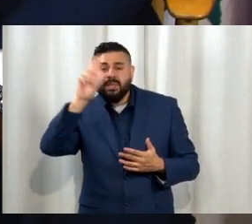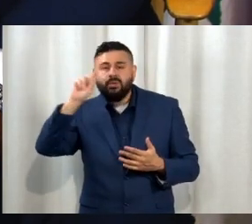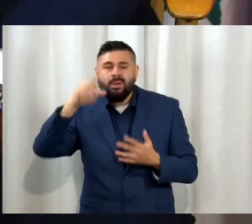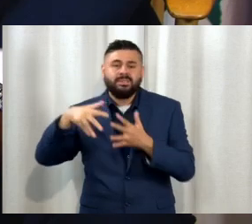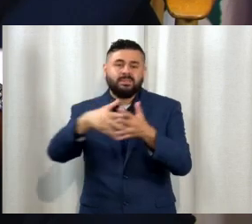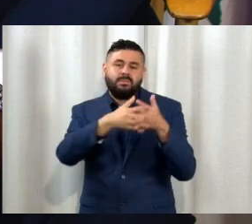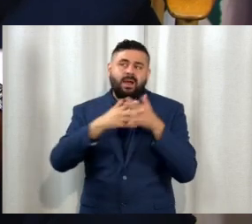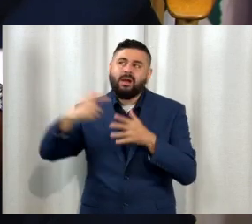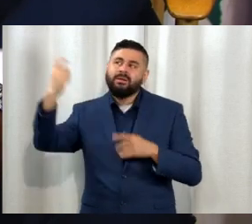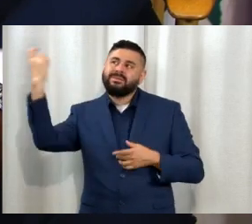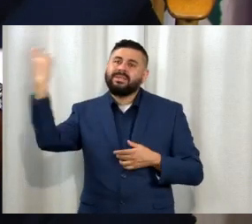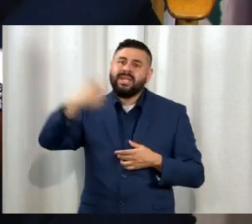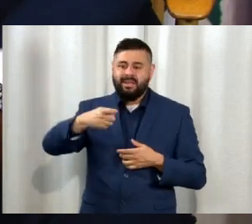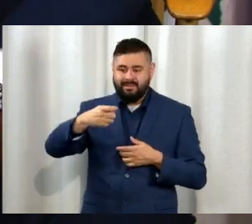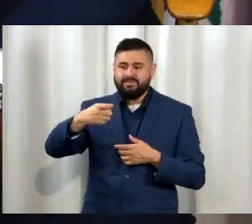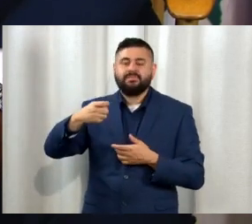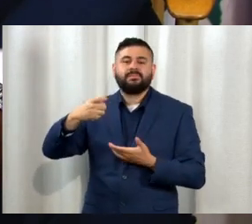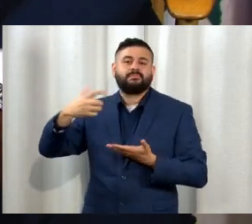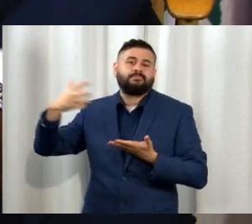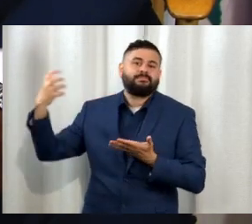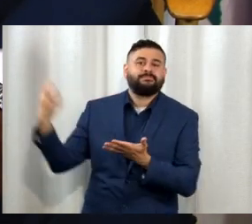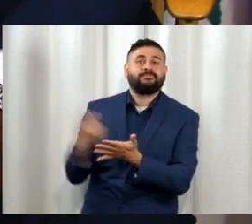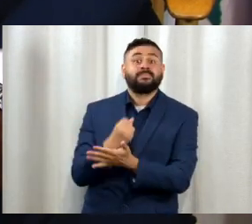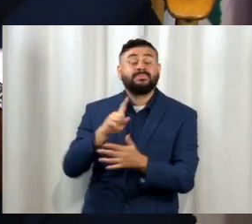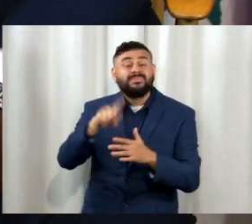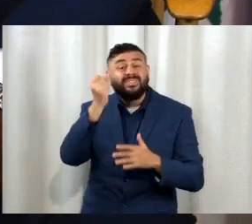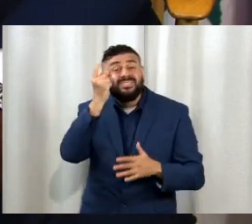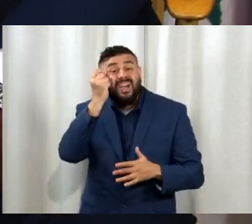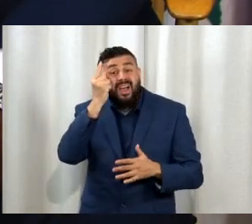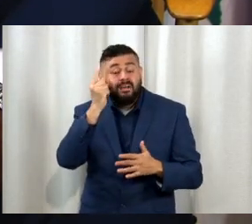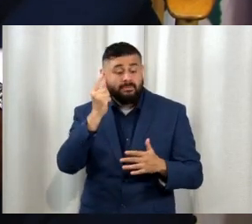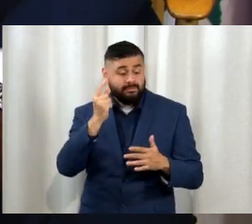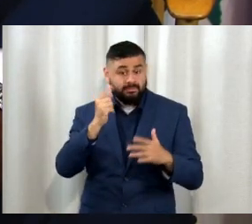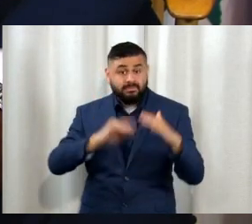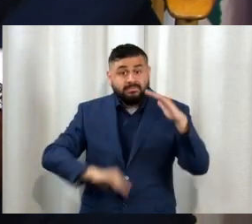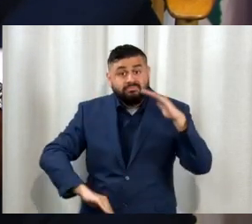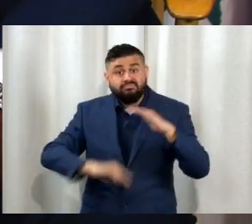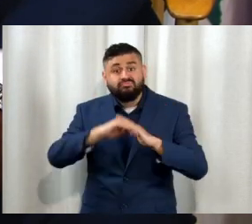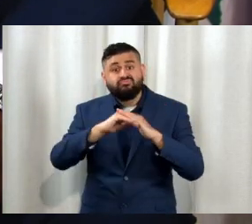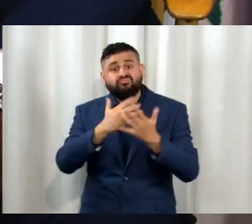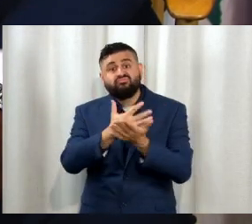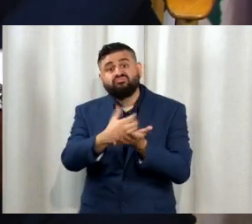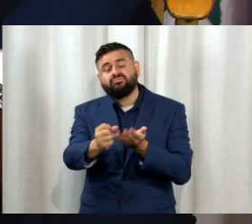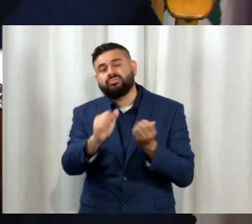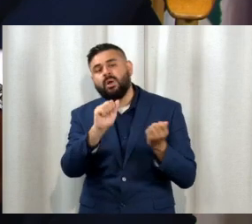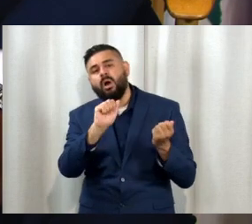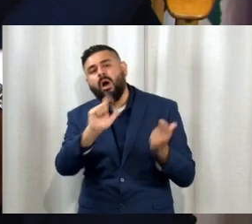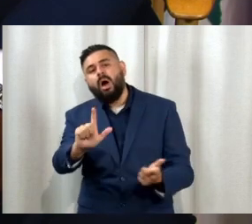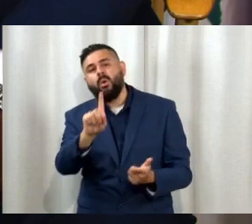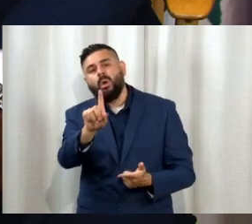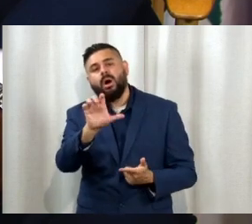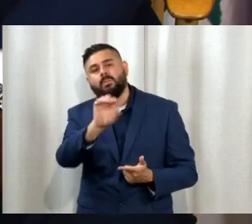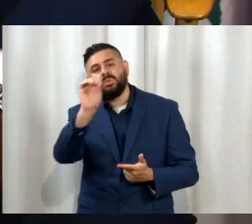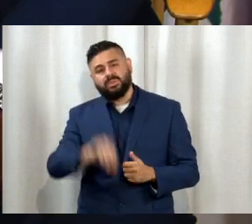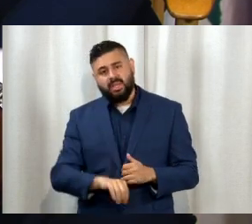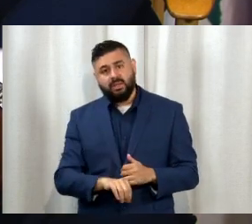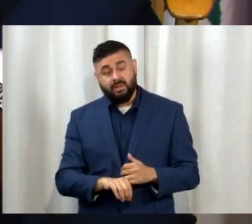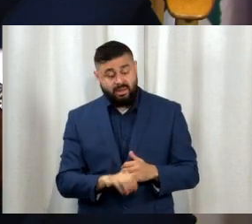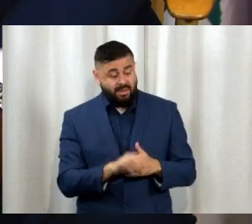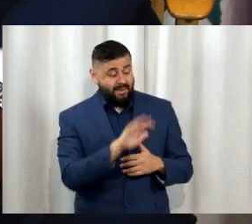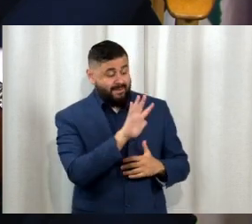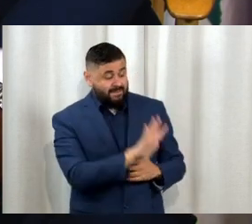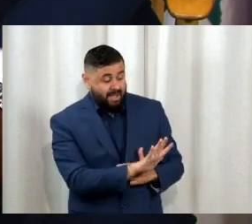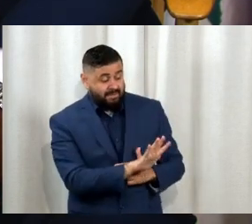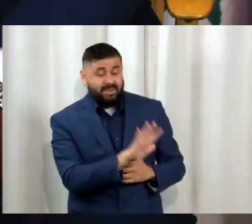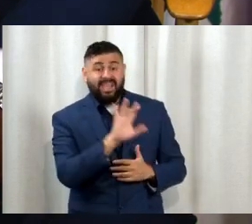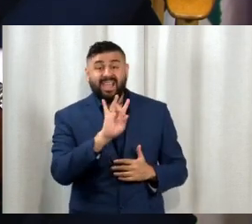emergency, and we have reached 100%. So we have put all of those vouchers out. All 582 emergency